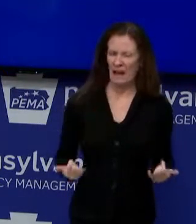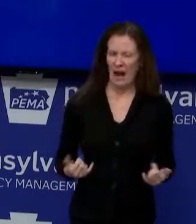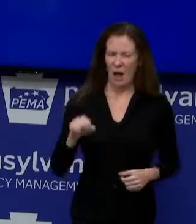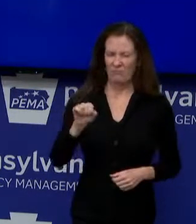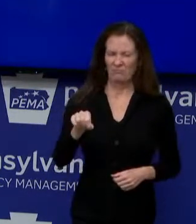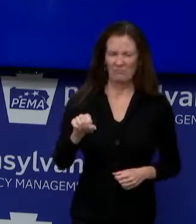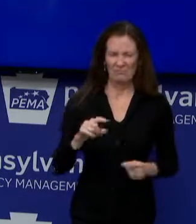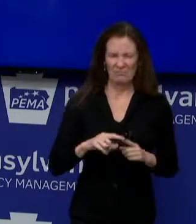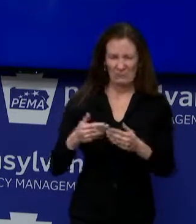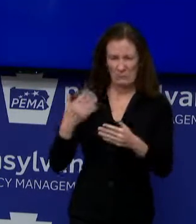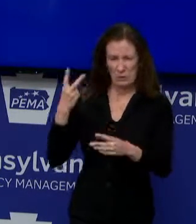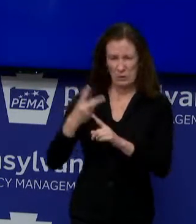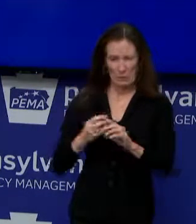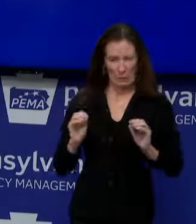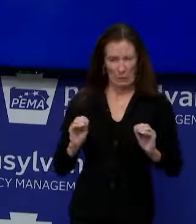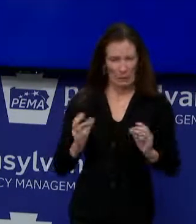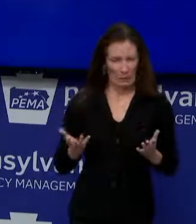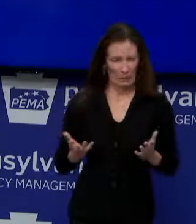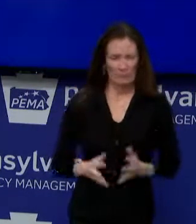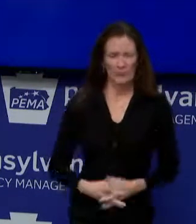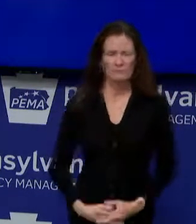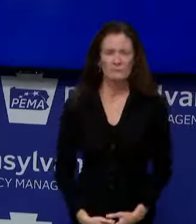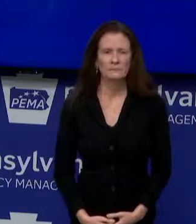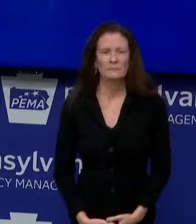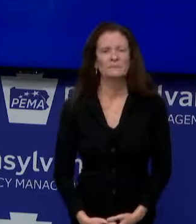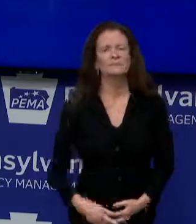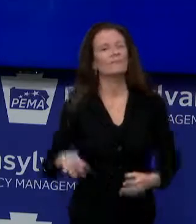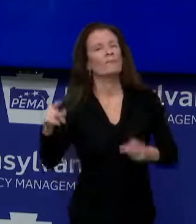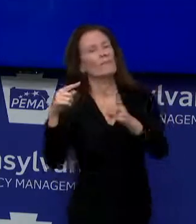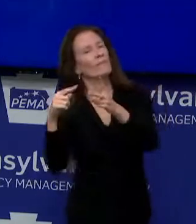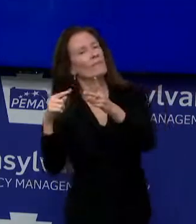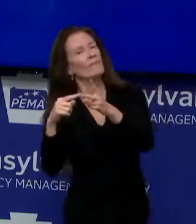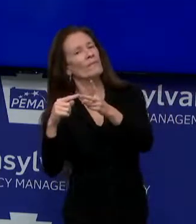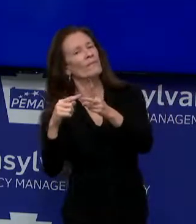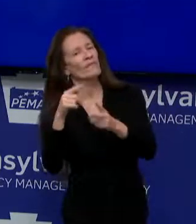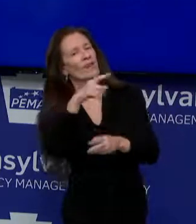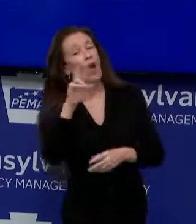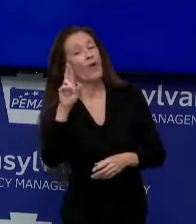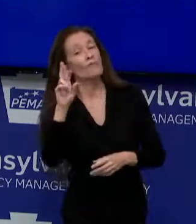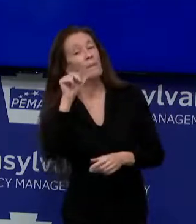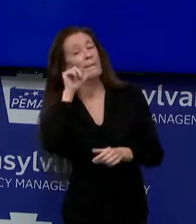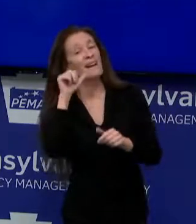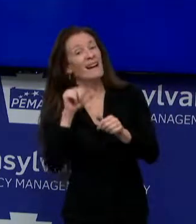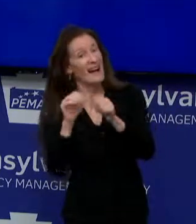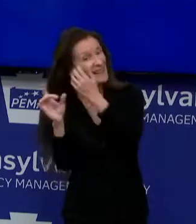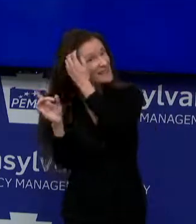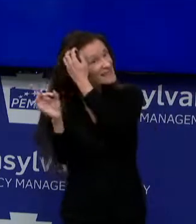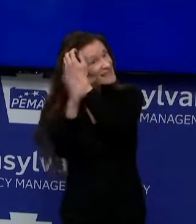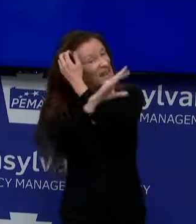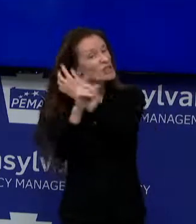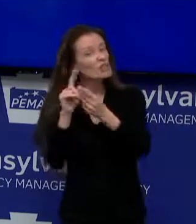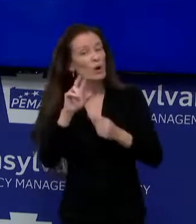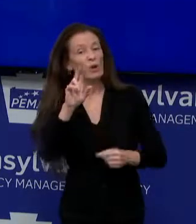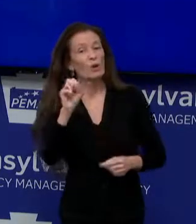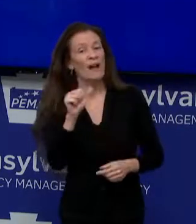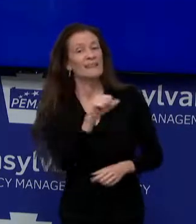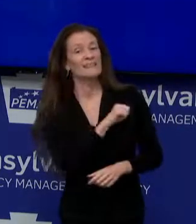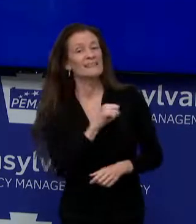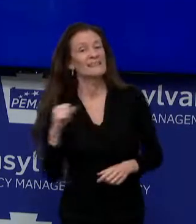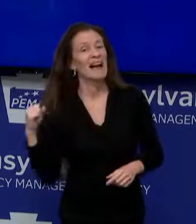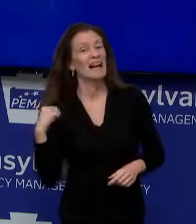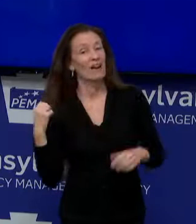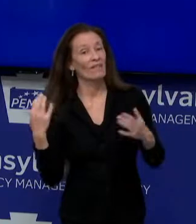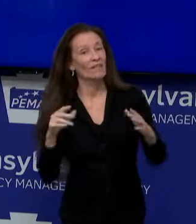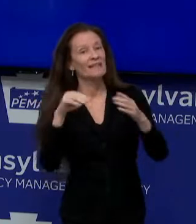a question. Republicans had sent a letter to U.S. Senate Majority Leader Mitch McConnell suggesting that the administration